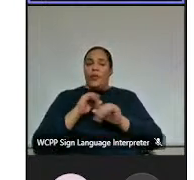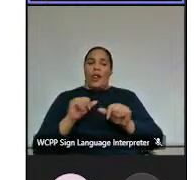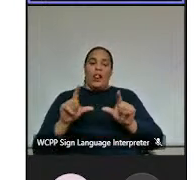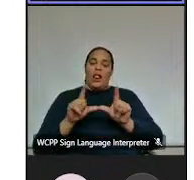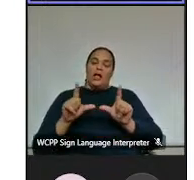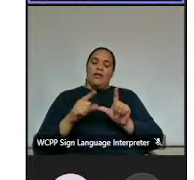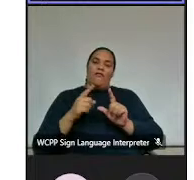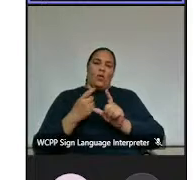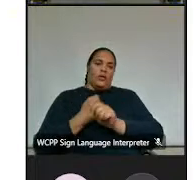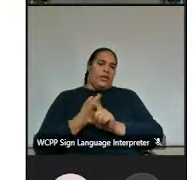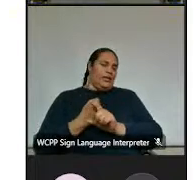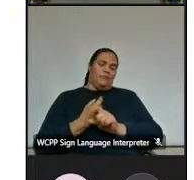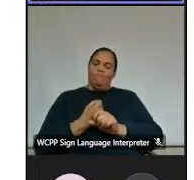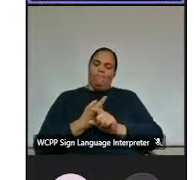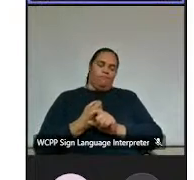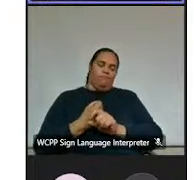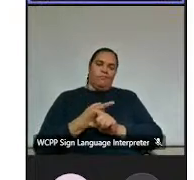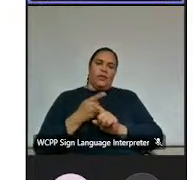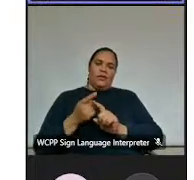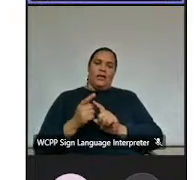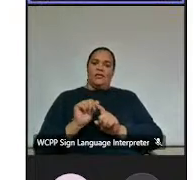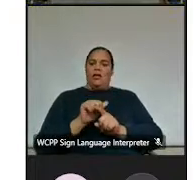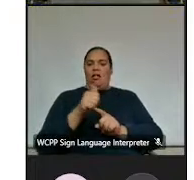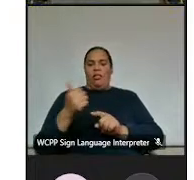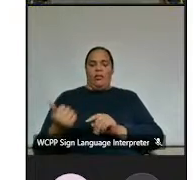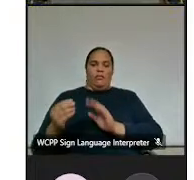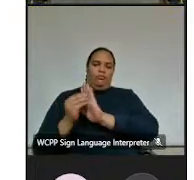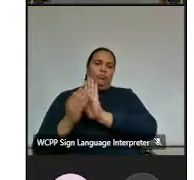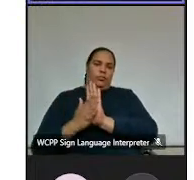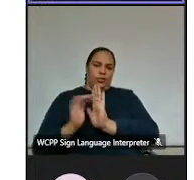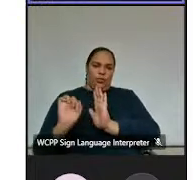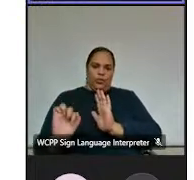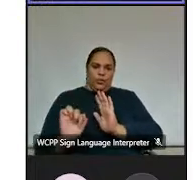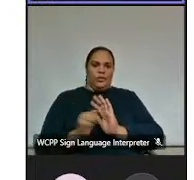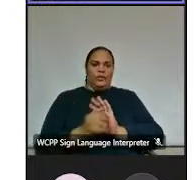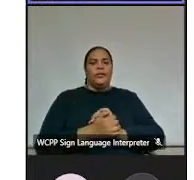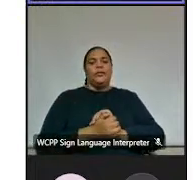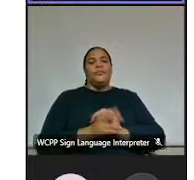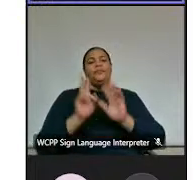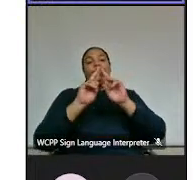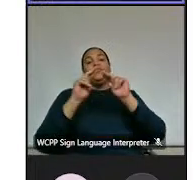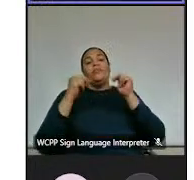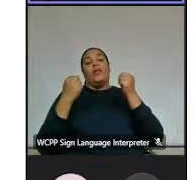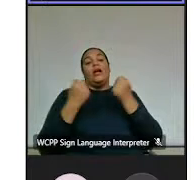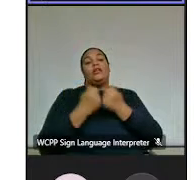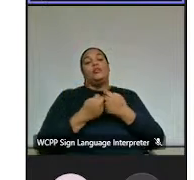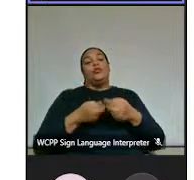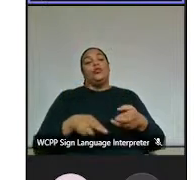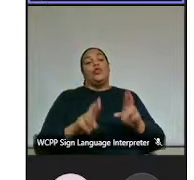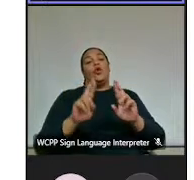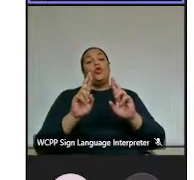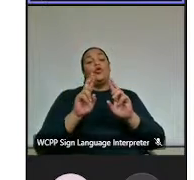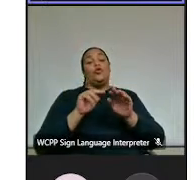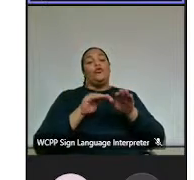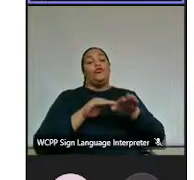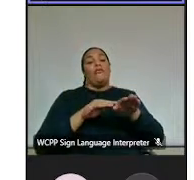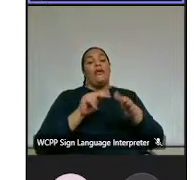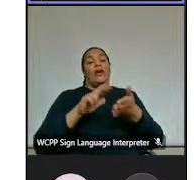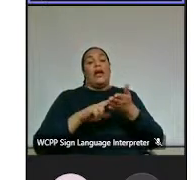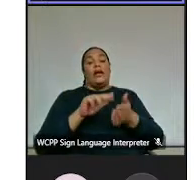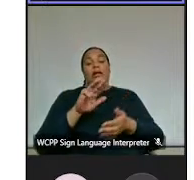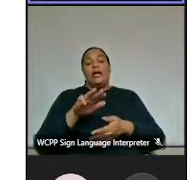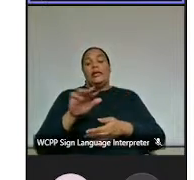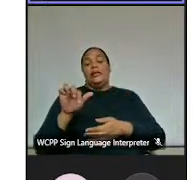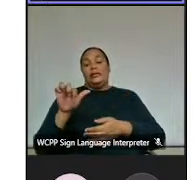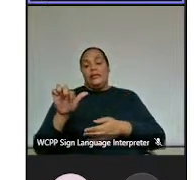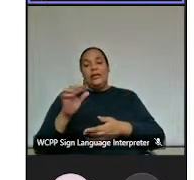of taxis, that's covered elsewhere. In the National Road Traffic Act,